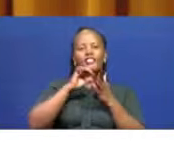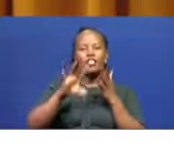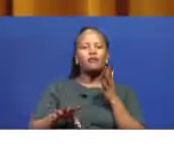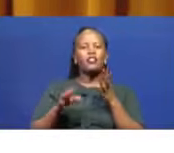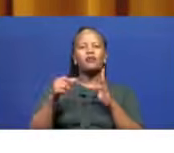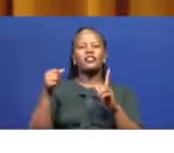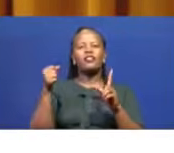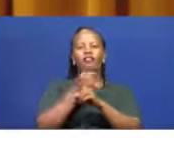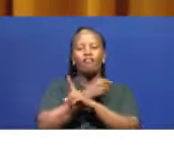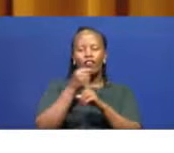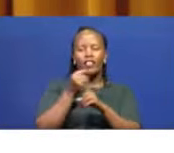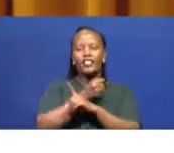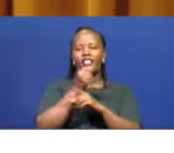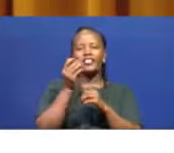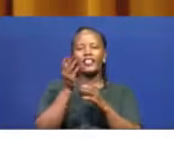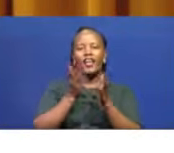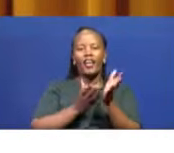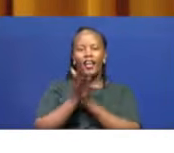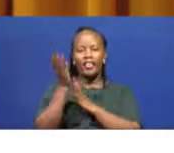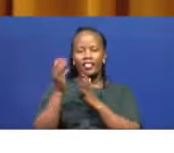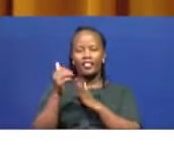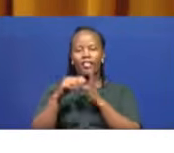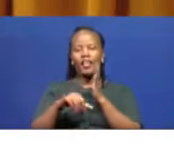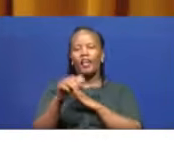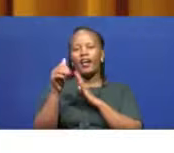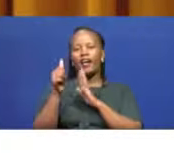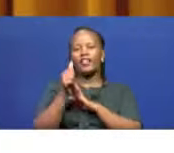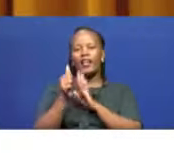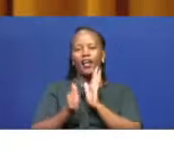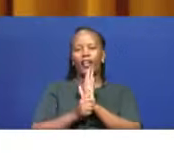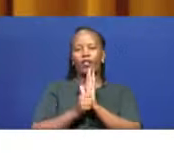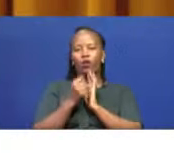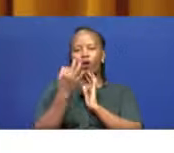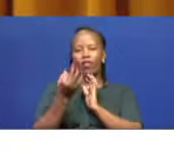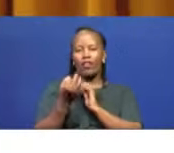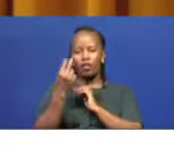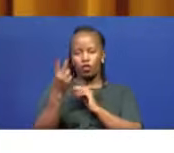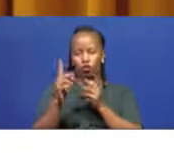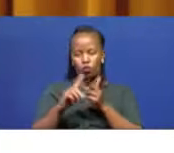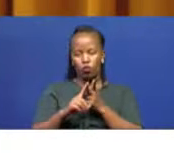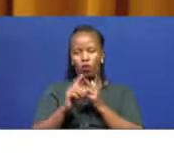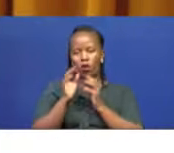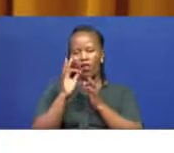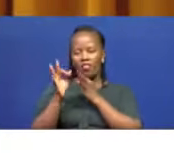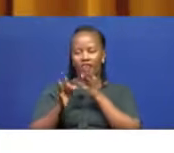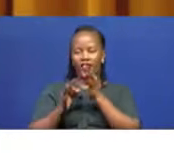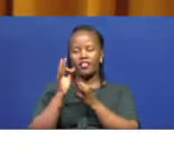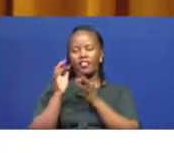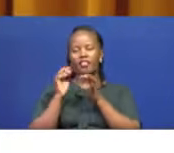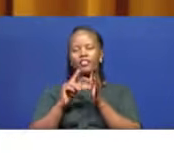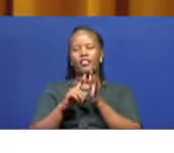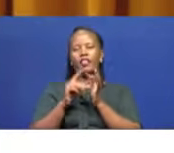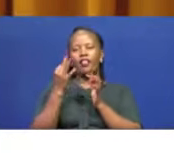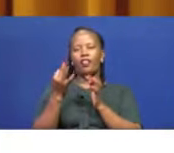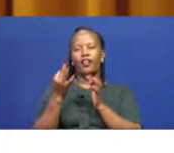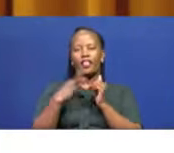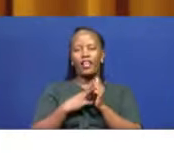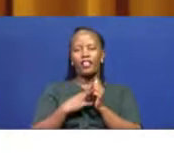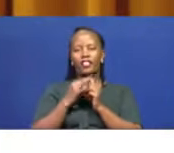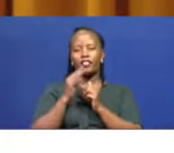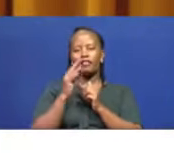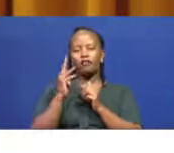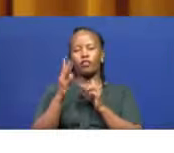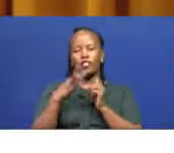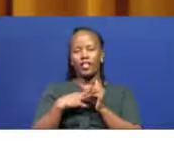interested parties' rights under Article 32, 33, 38, 47, 48,